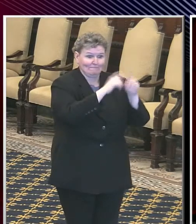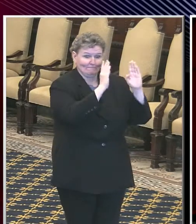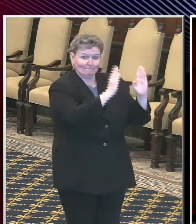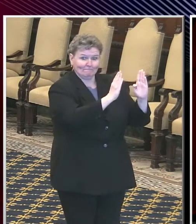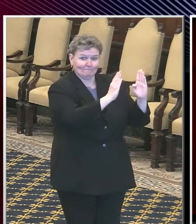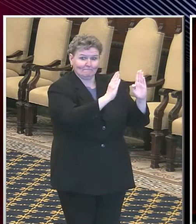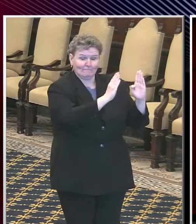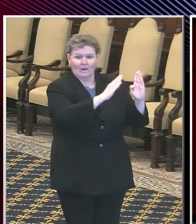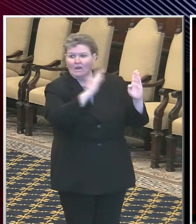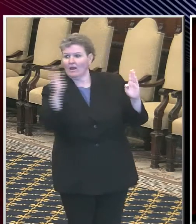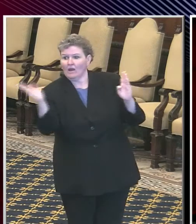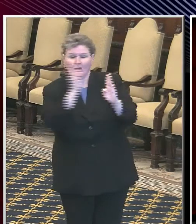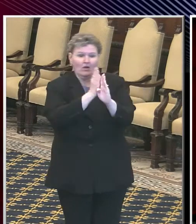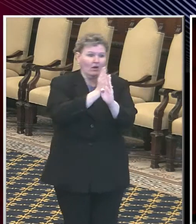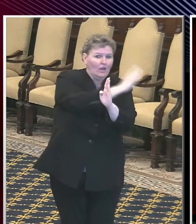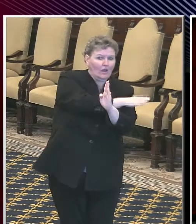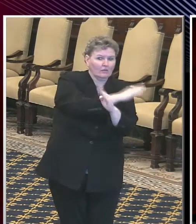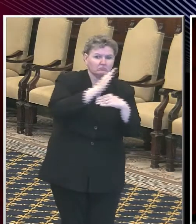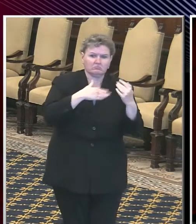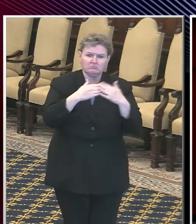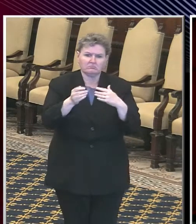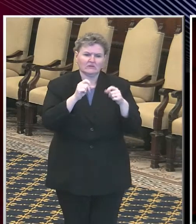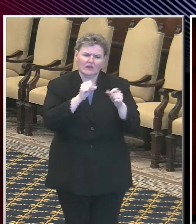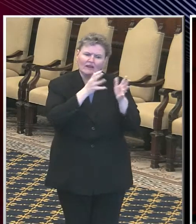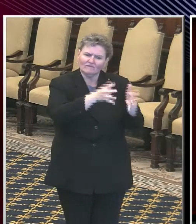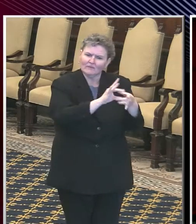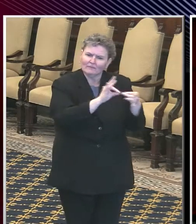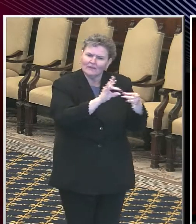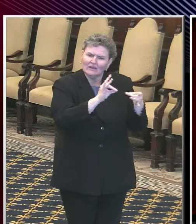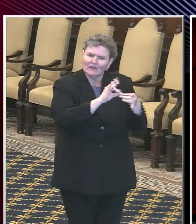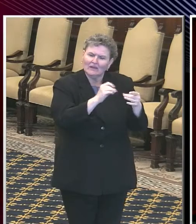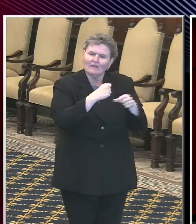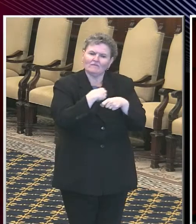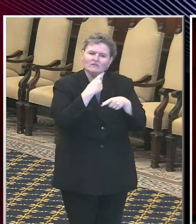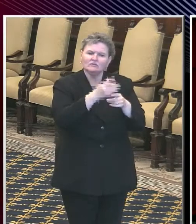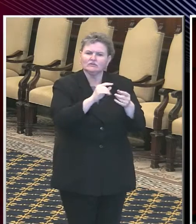1-833-PHL HOPE, HOPE. That's